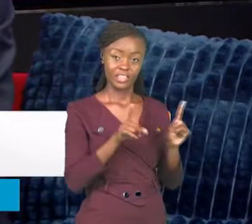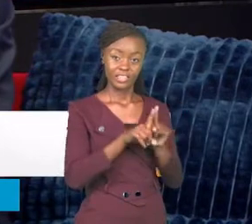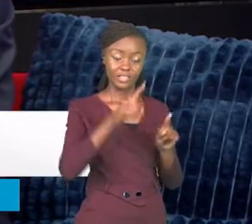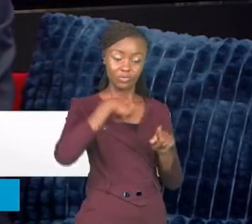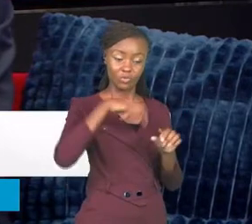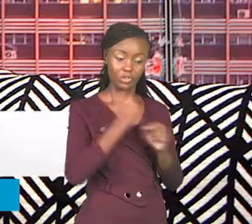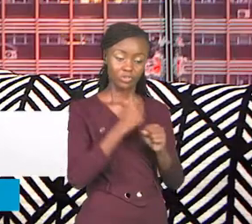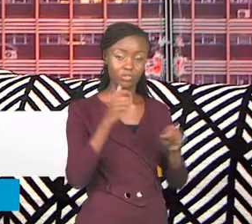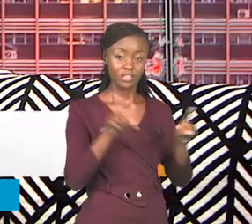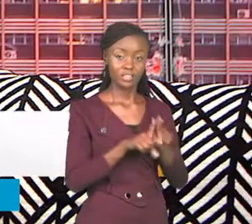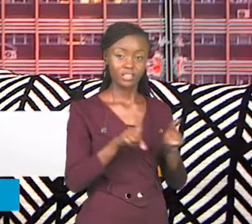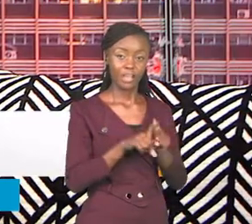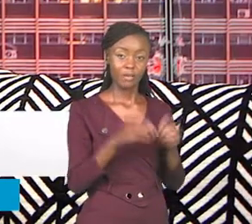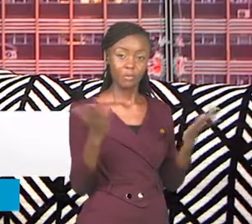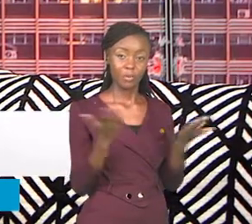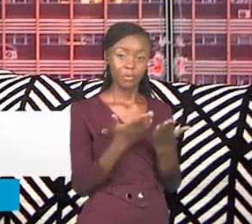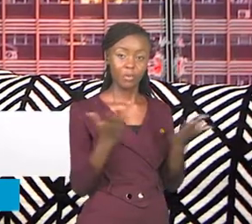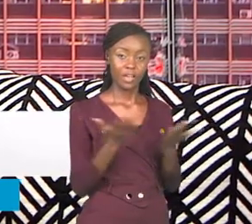to